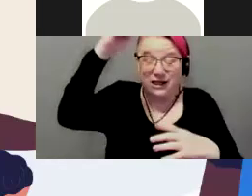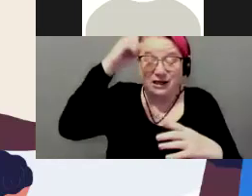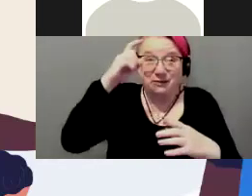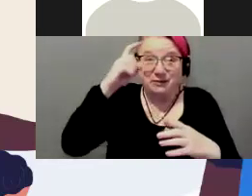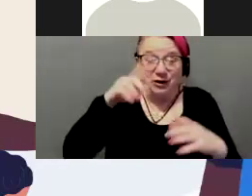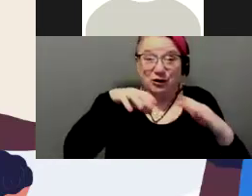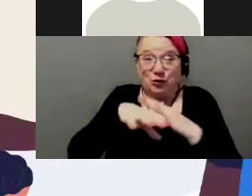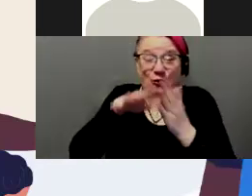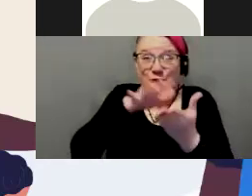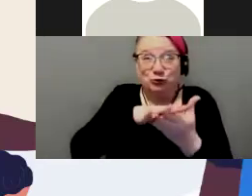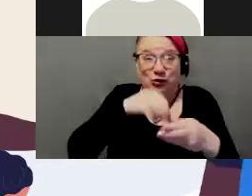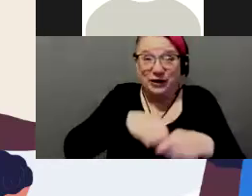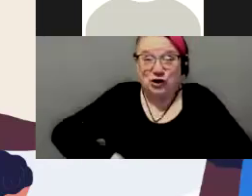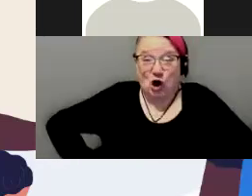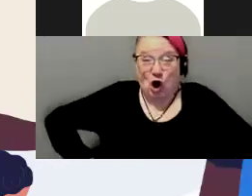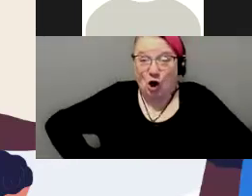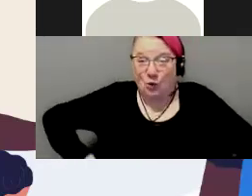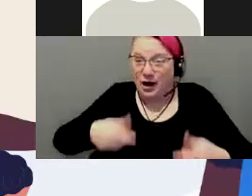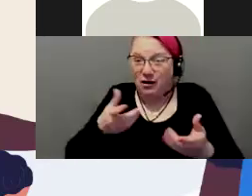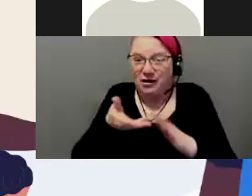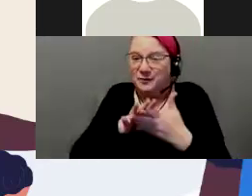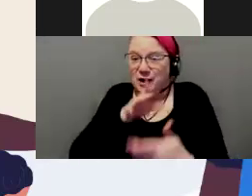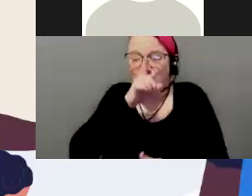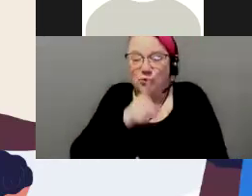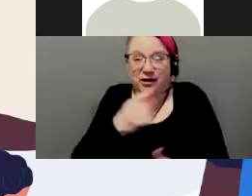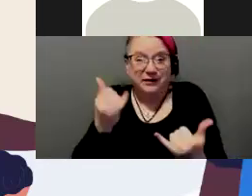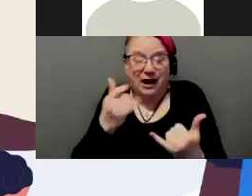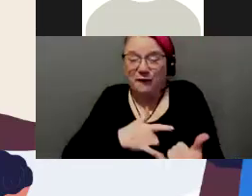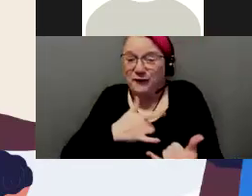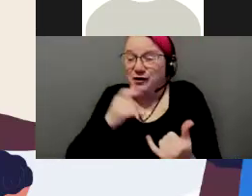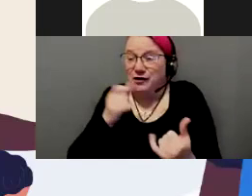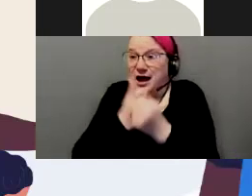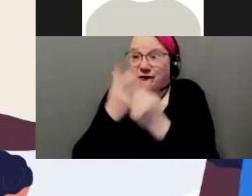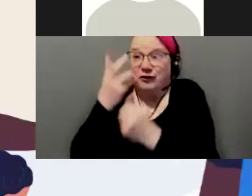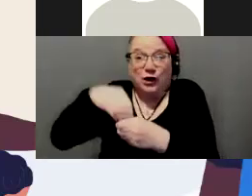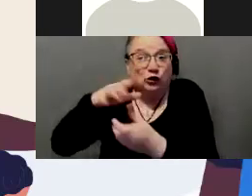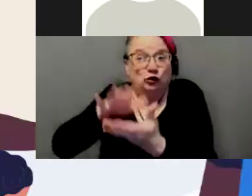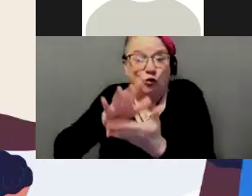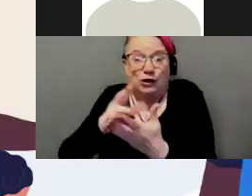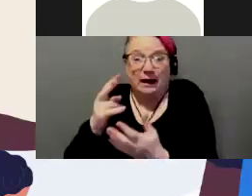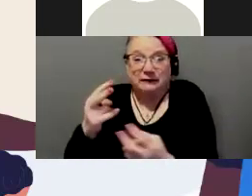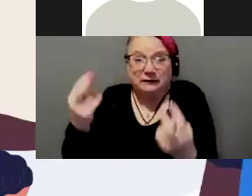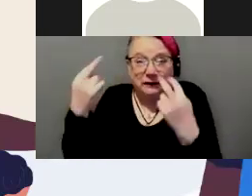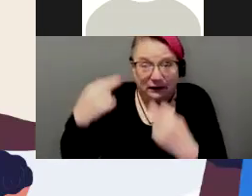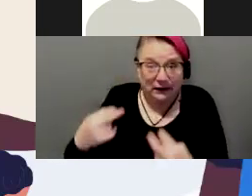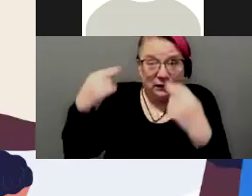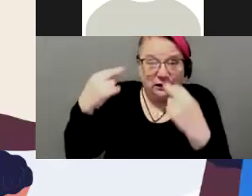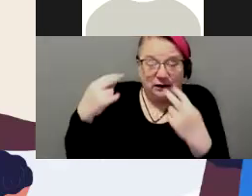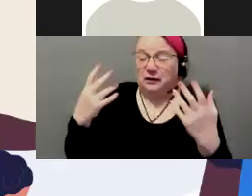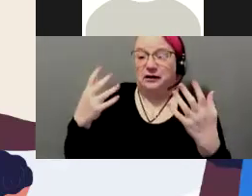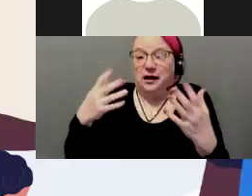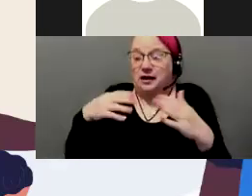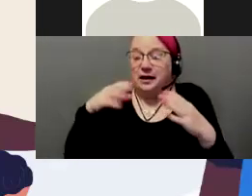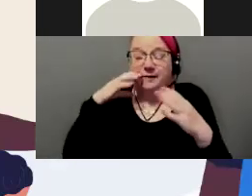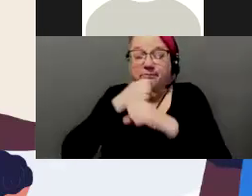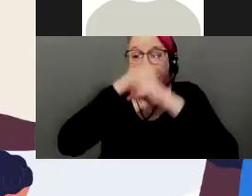They walk around with the fear that everyone at school has seen them in their underwear and is picturing it when they walk into every room.